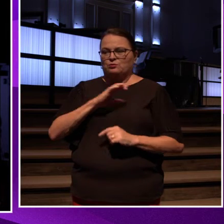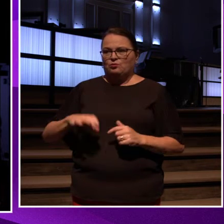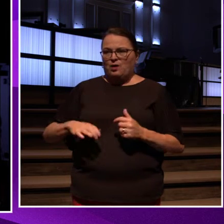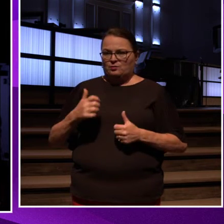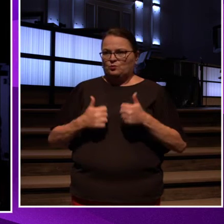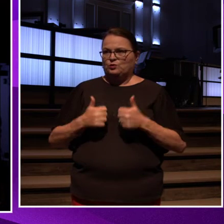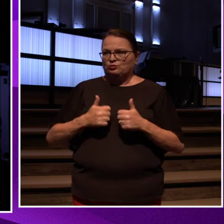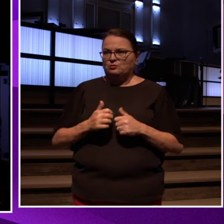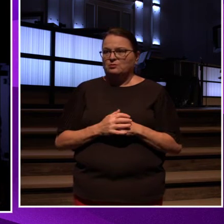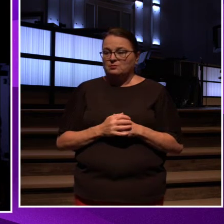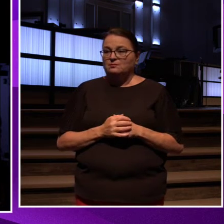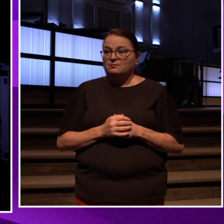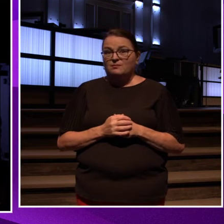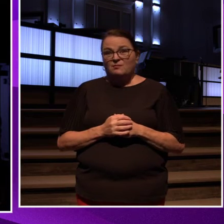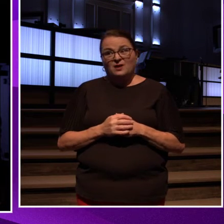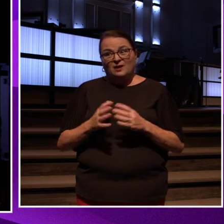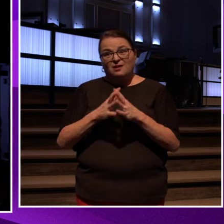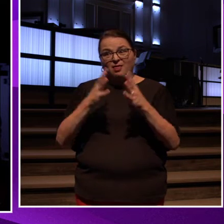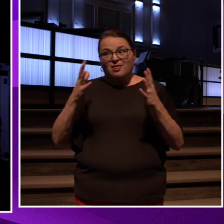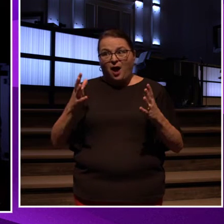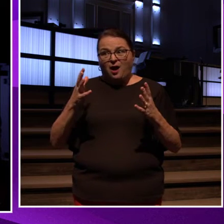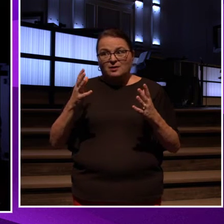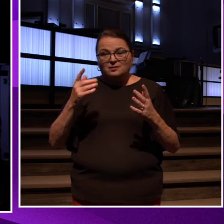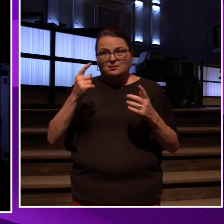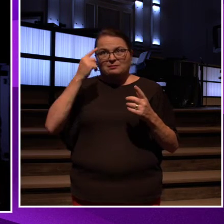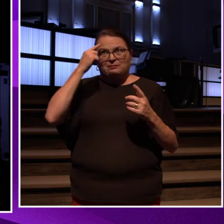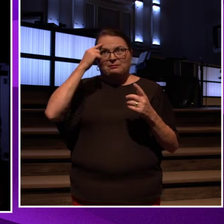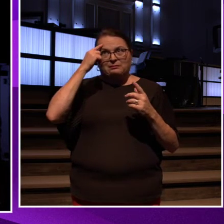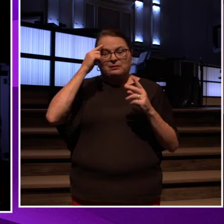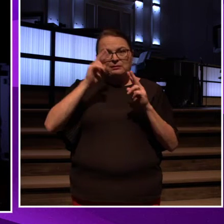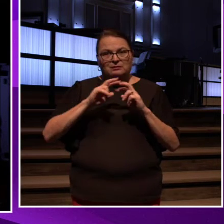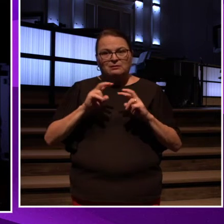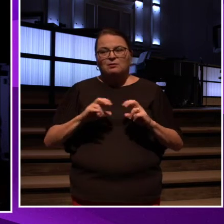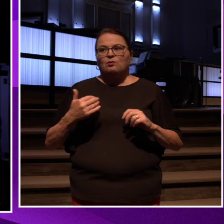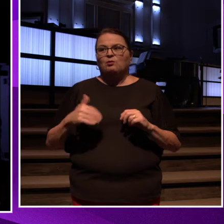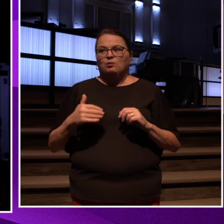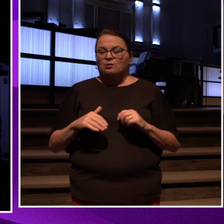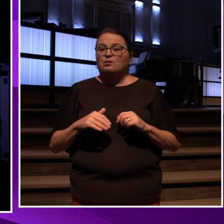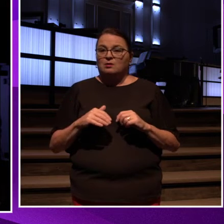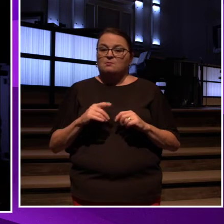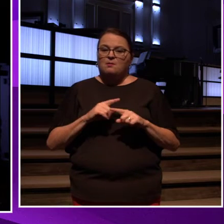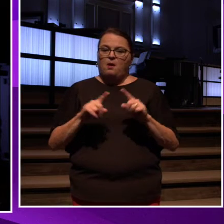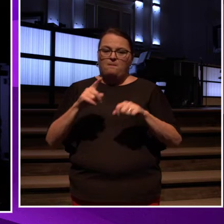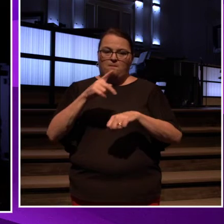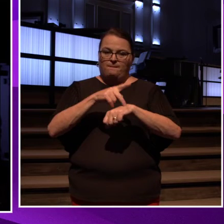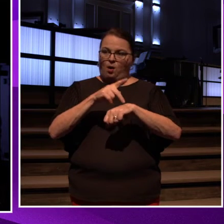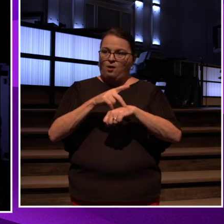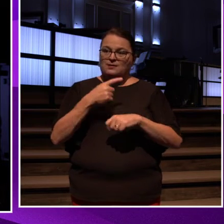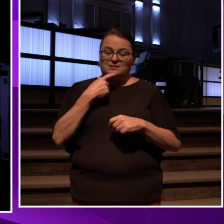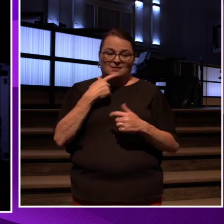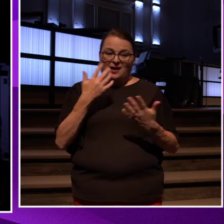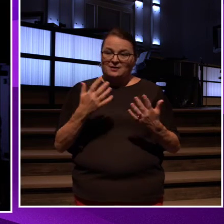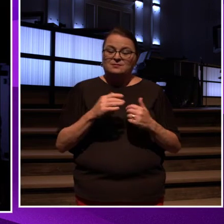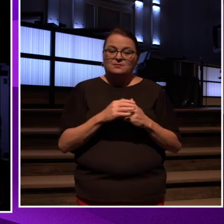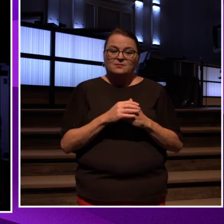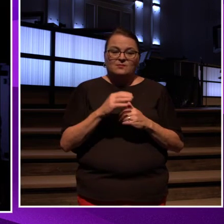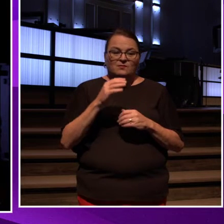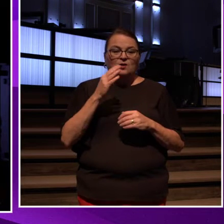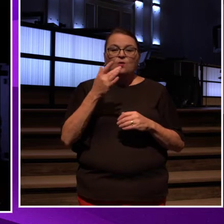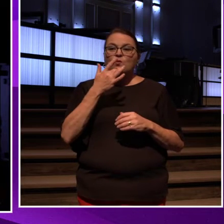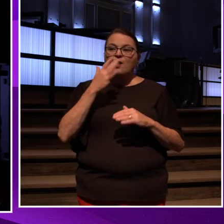It's a lot to take in. But here's Paul's final word. What then? Only that in every way, rather